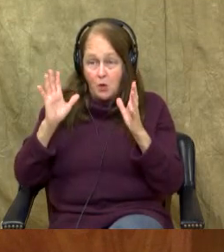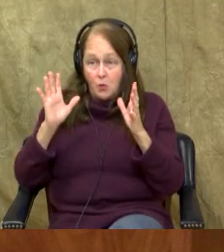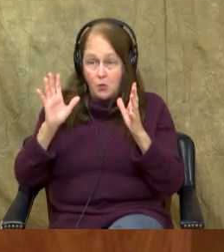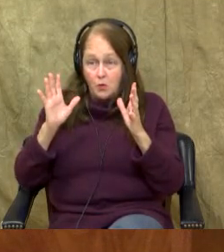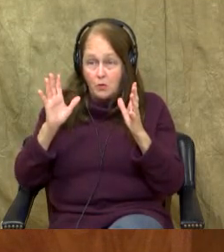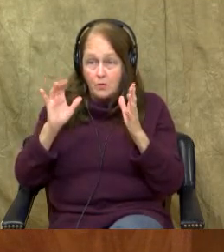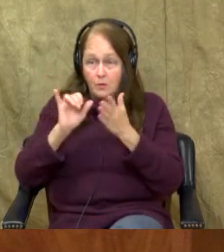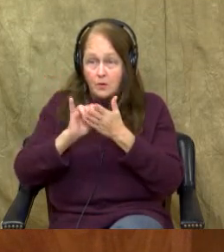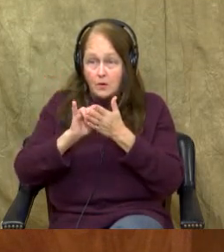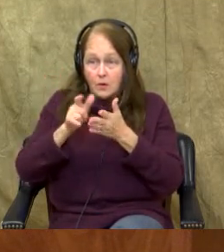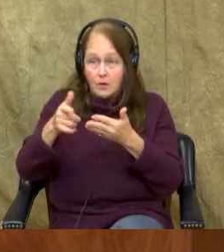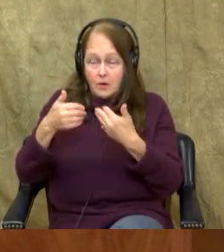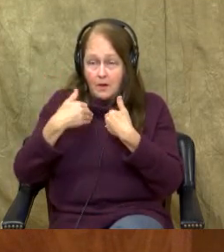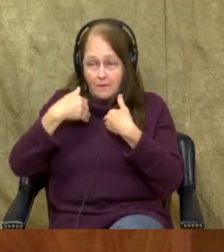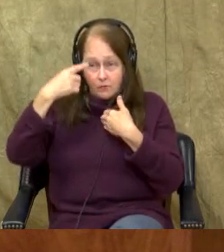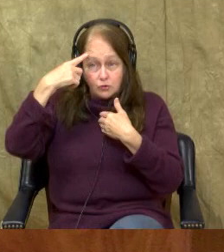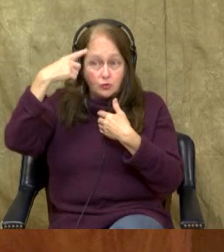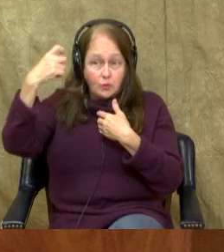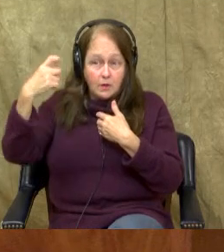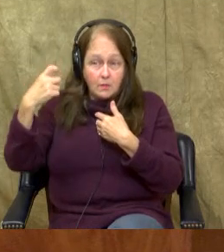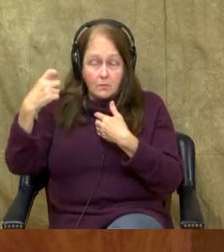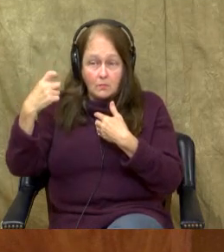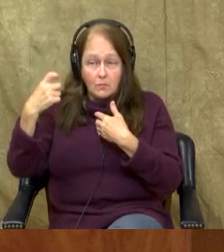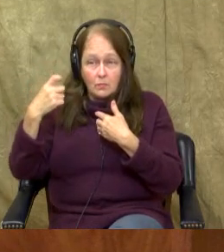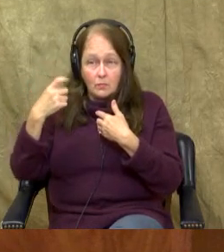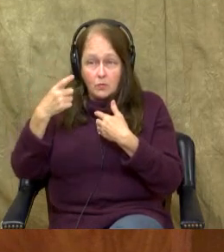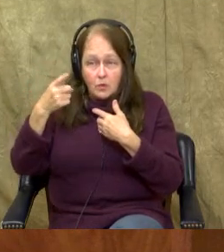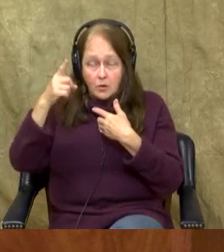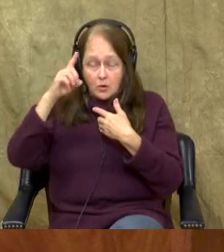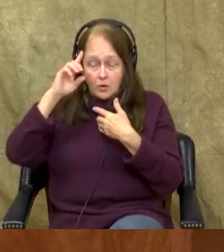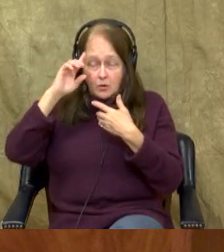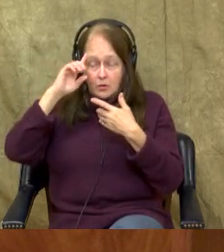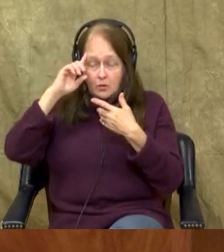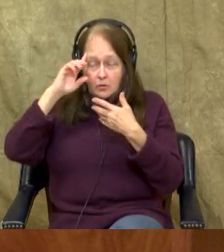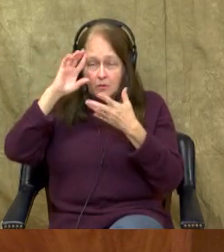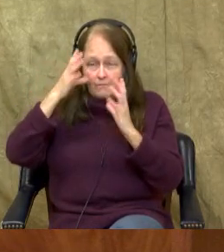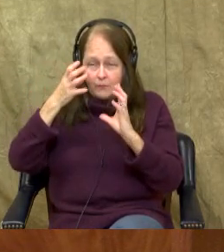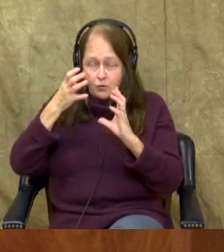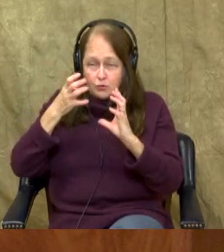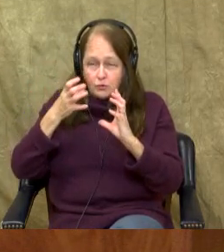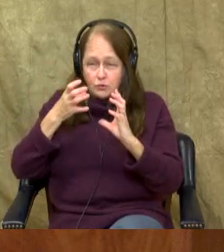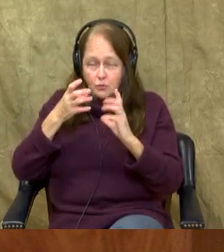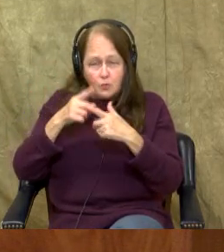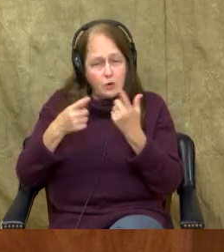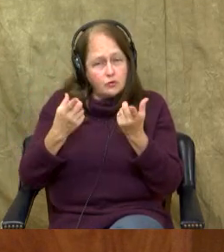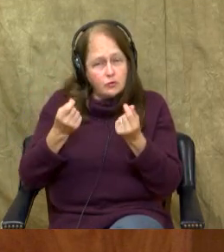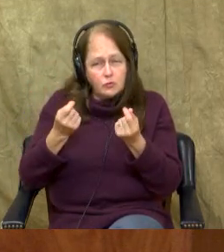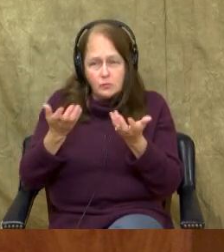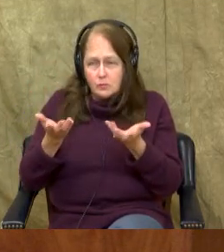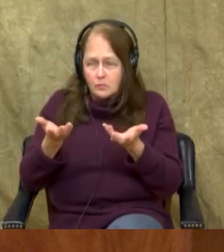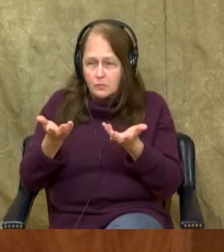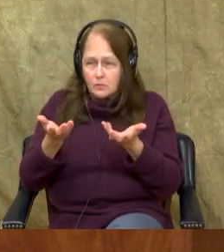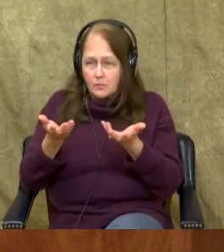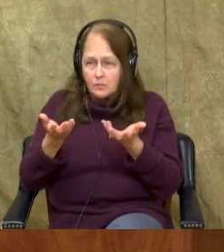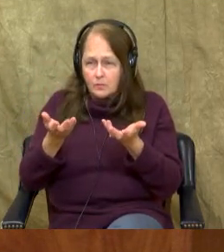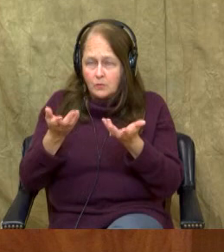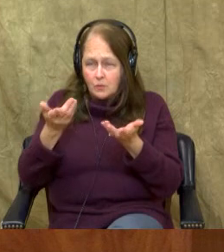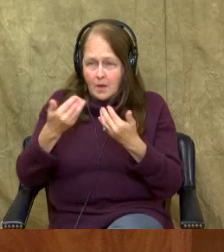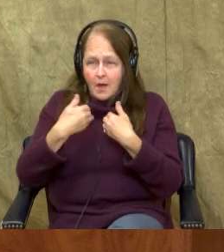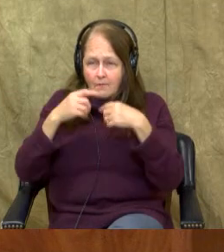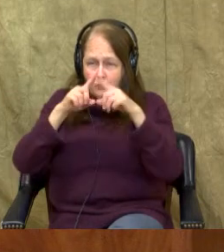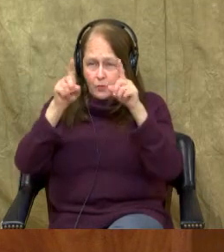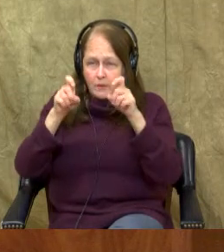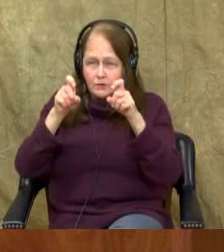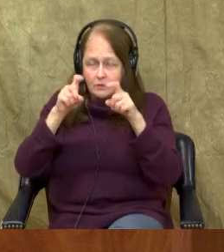at this point, if you have dreams and you're confused about what you really want to do, you have